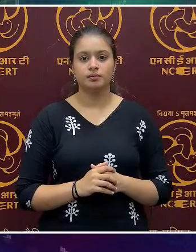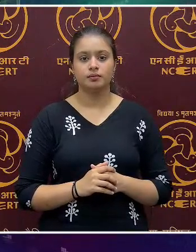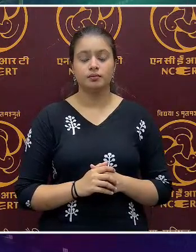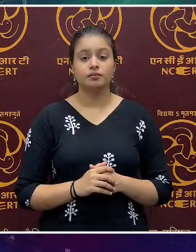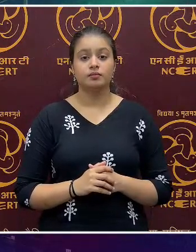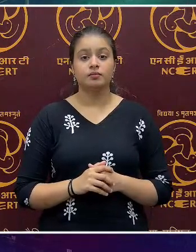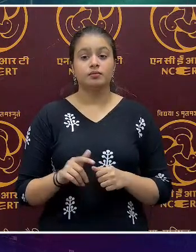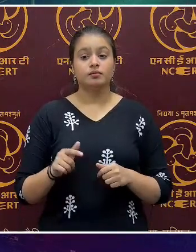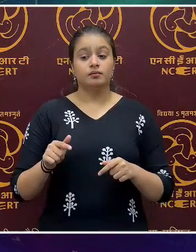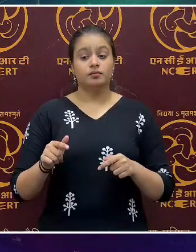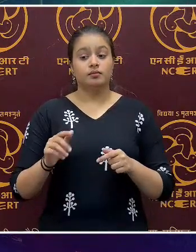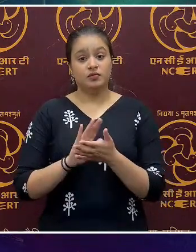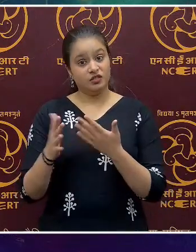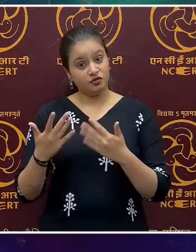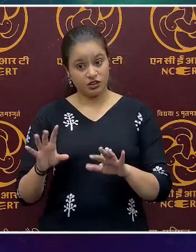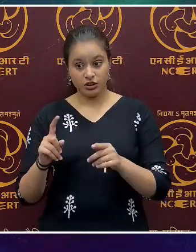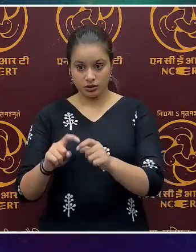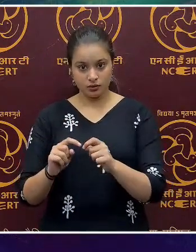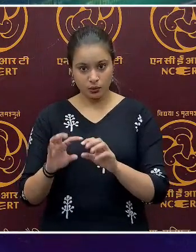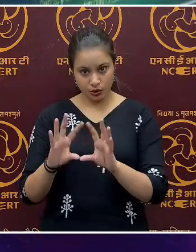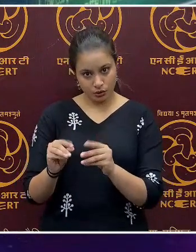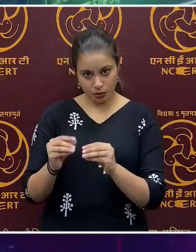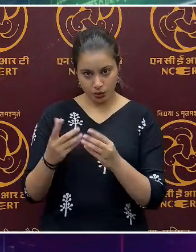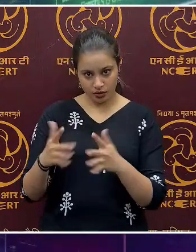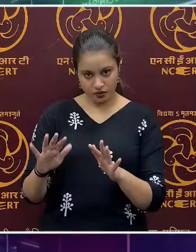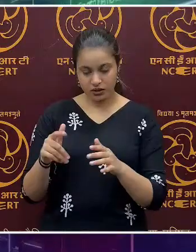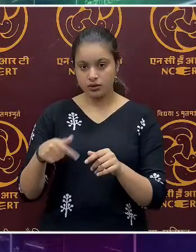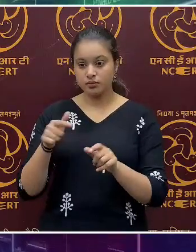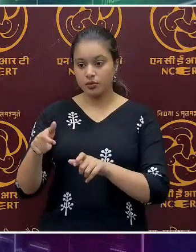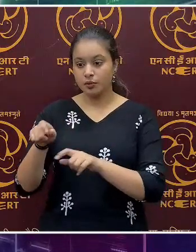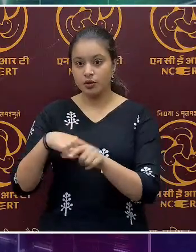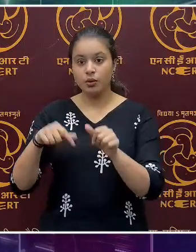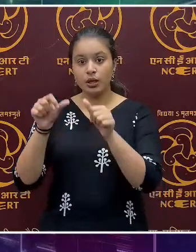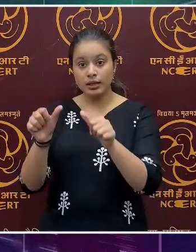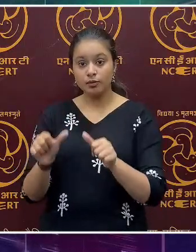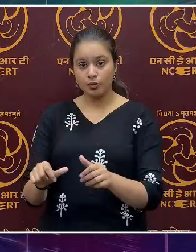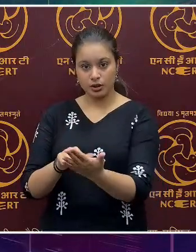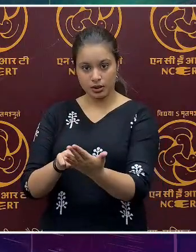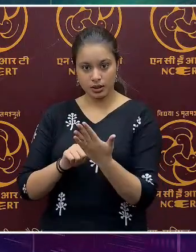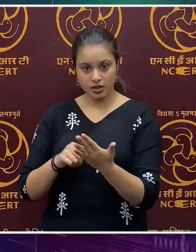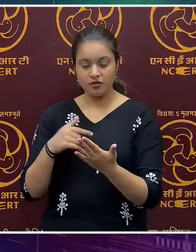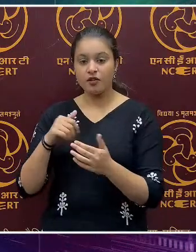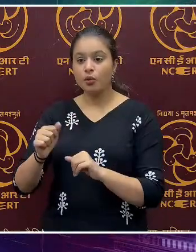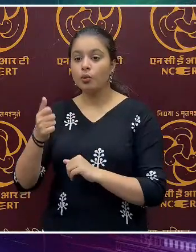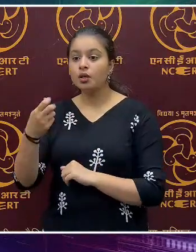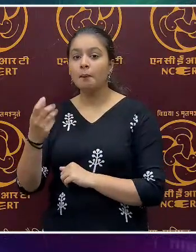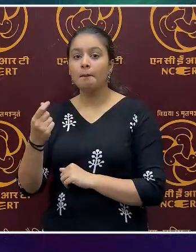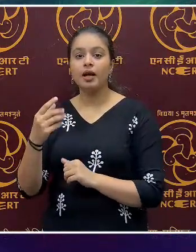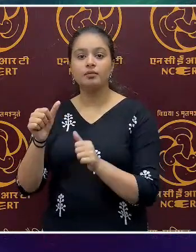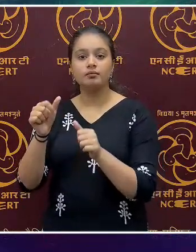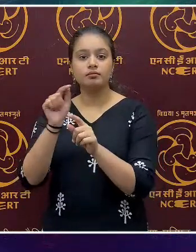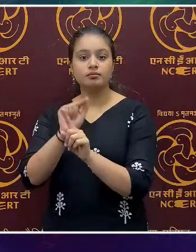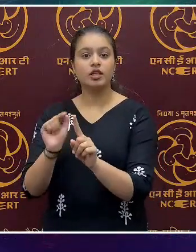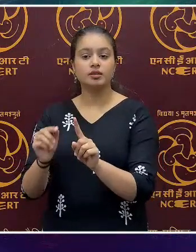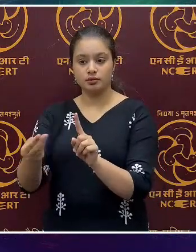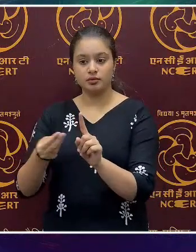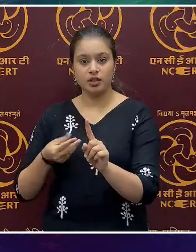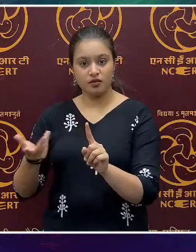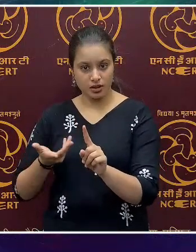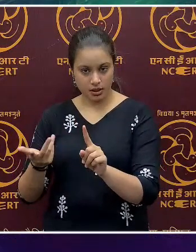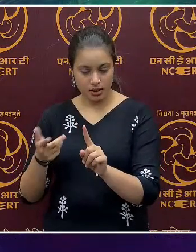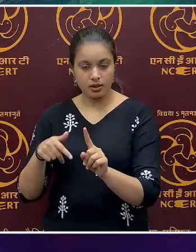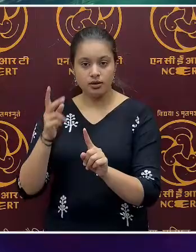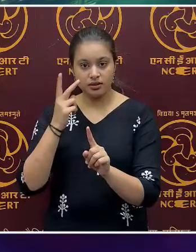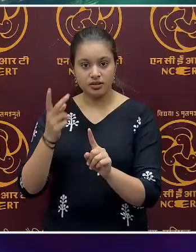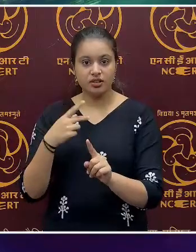So you can, after the completion of all the questions, the user will get this report, like how much marks he has scored. Like you can see right